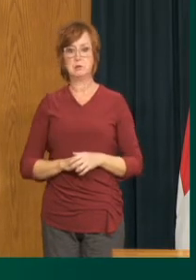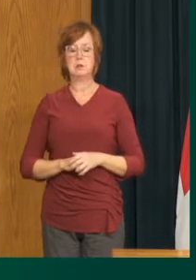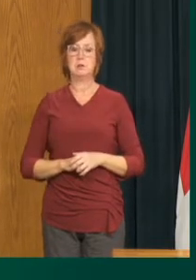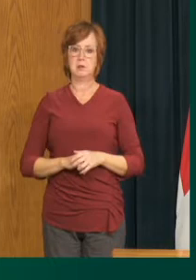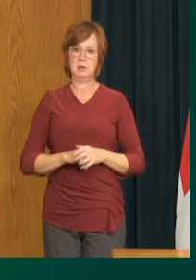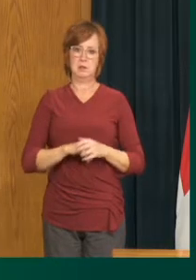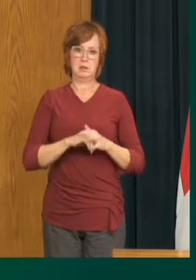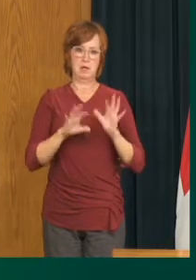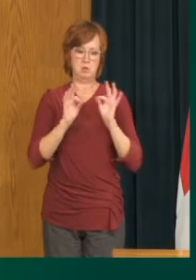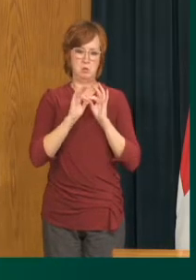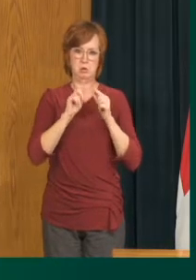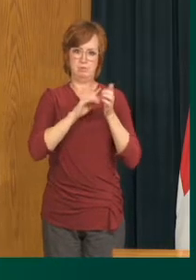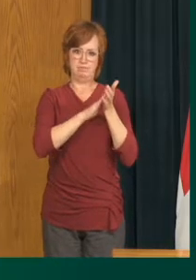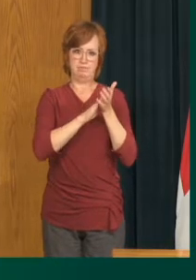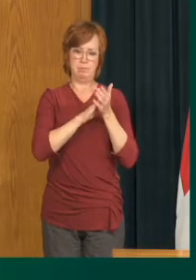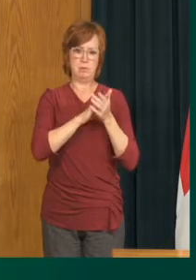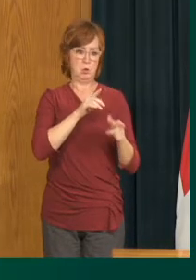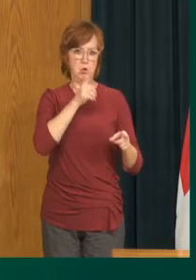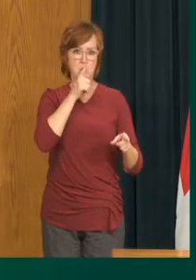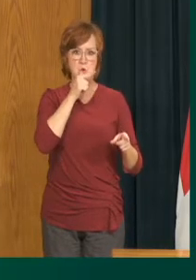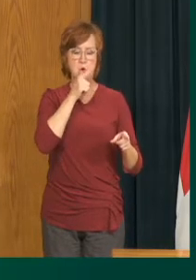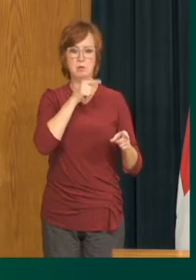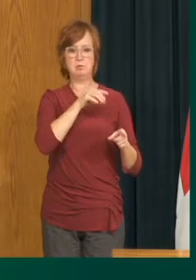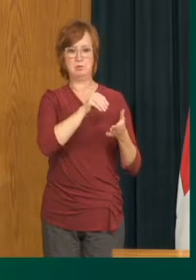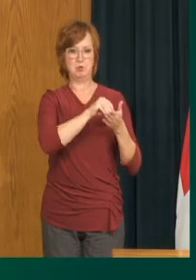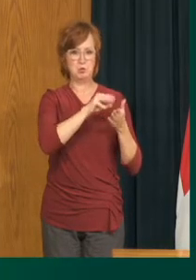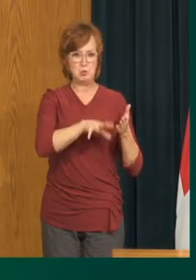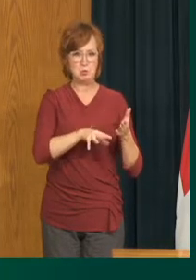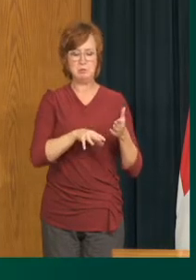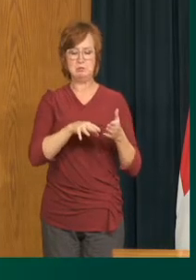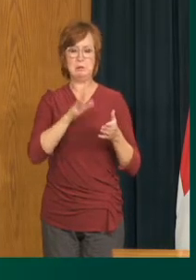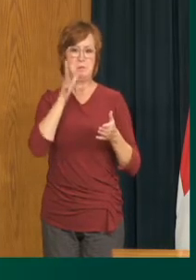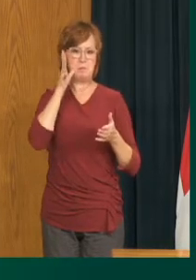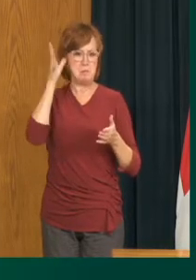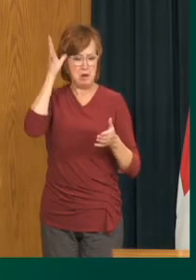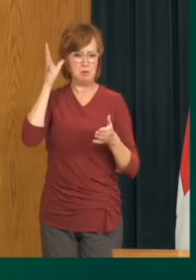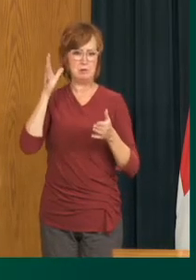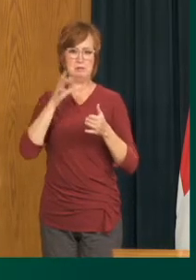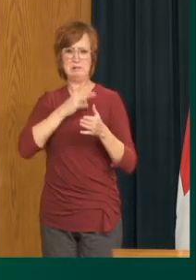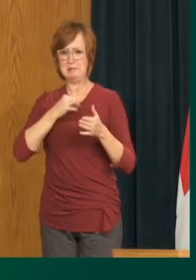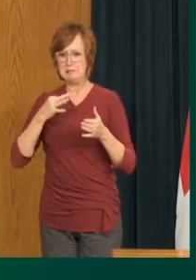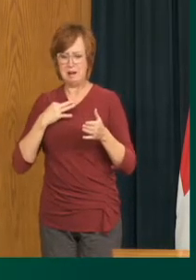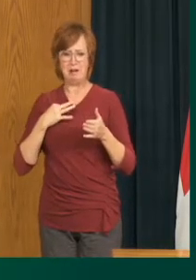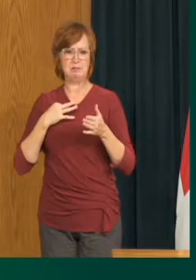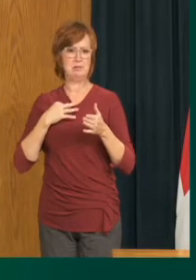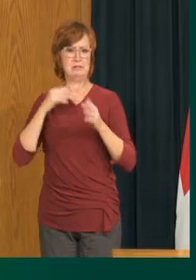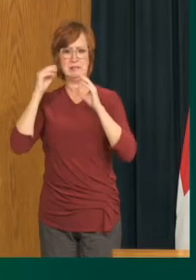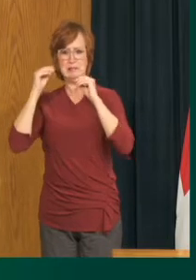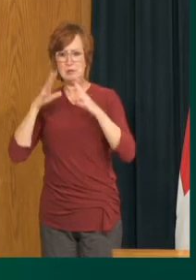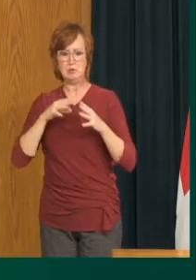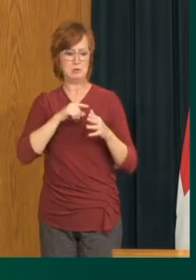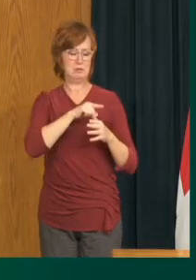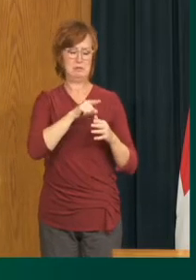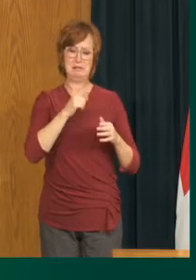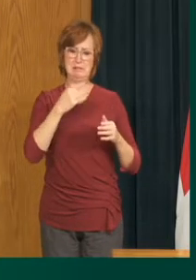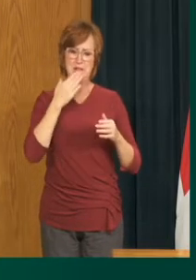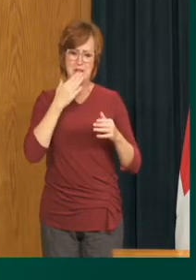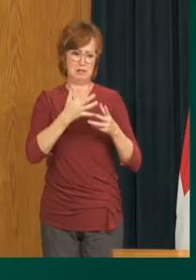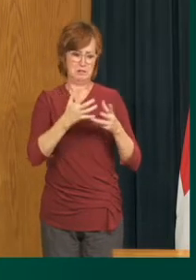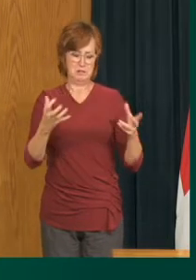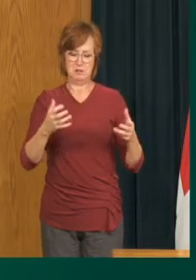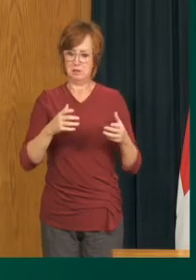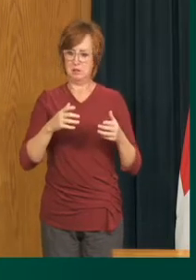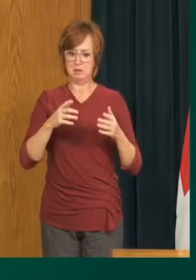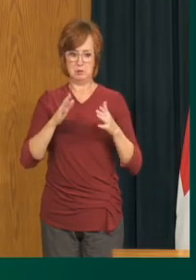students, parents, and staff who worked so hard to really have a smooth start of the school year. It has started off really on a very strong